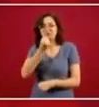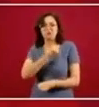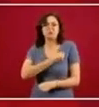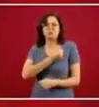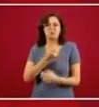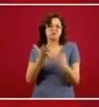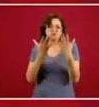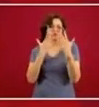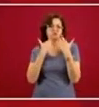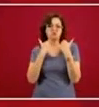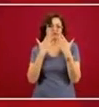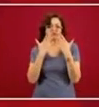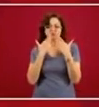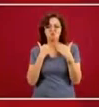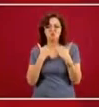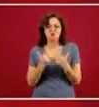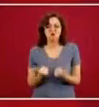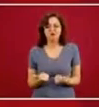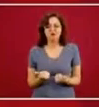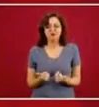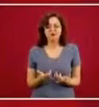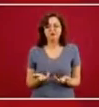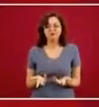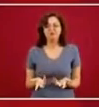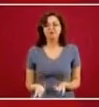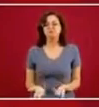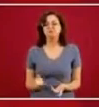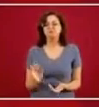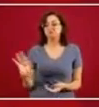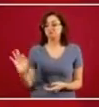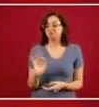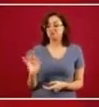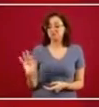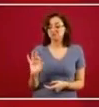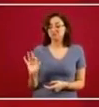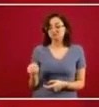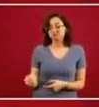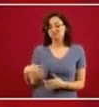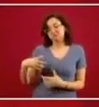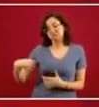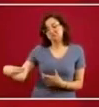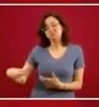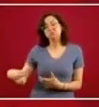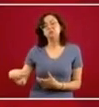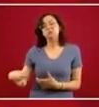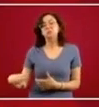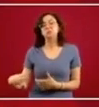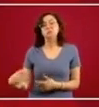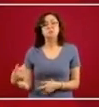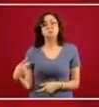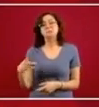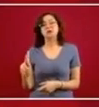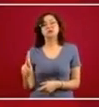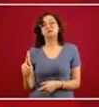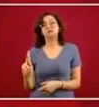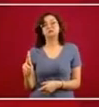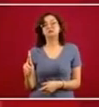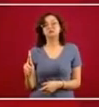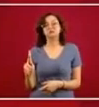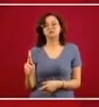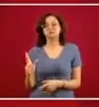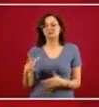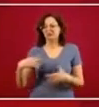I don't think spitting in public or spitting on the street is a public health issue in itself. Of course, it